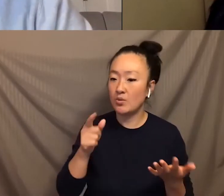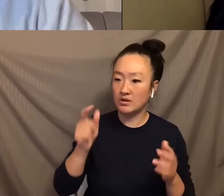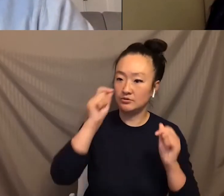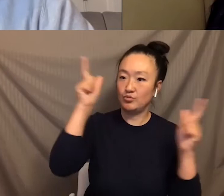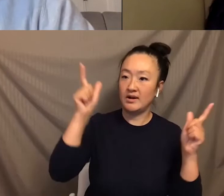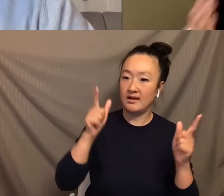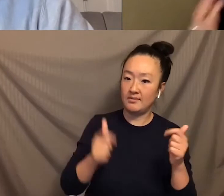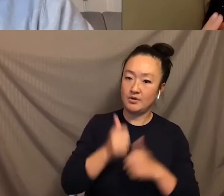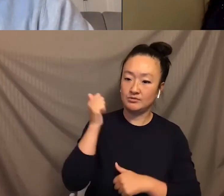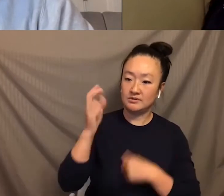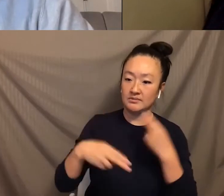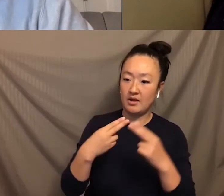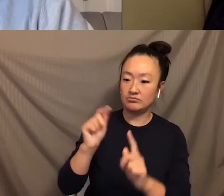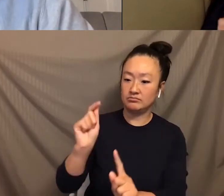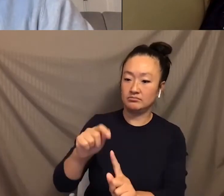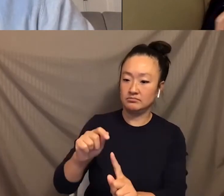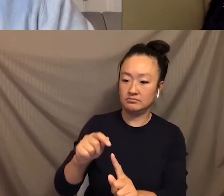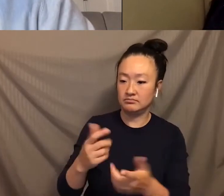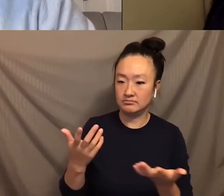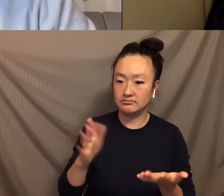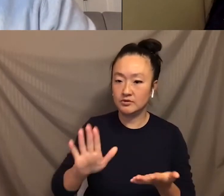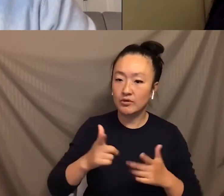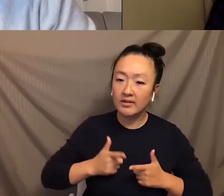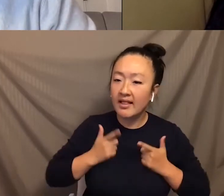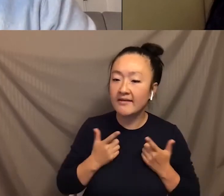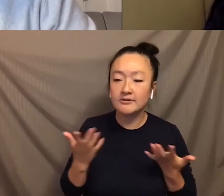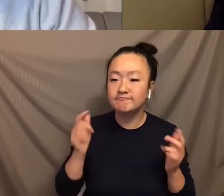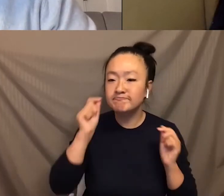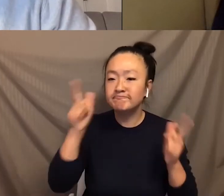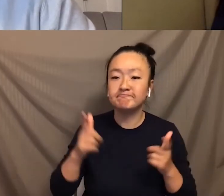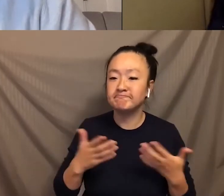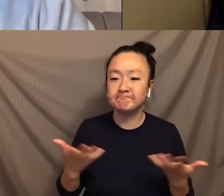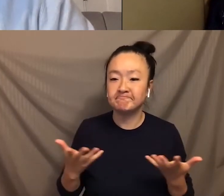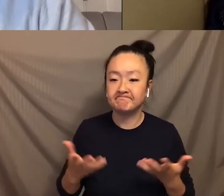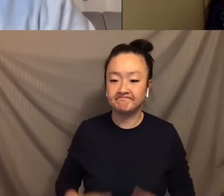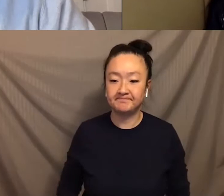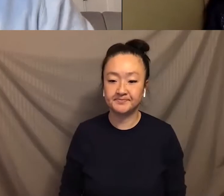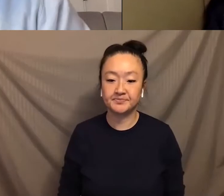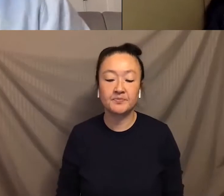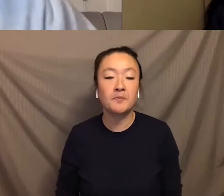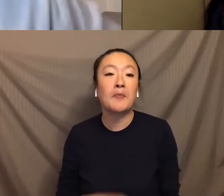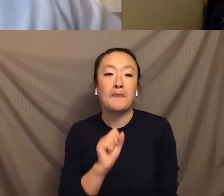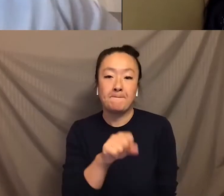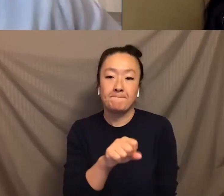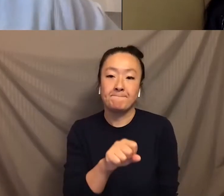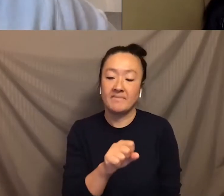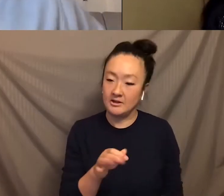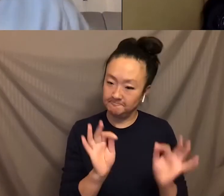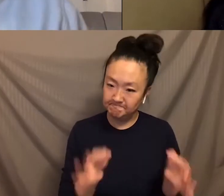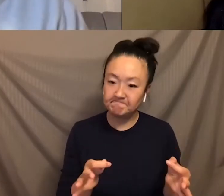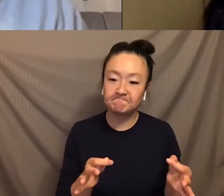most as you started to get to know her life, on a deeper level. Yes, yeah, absolutely.